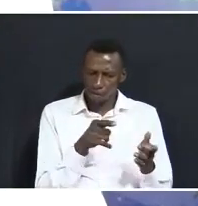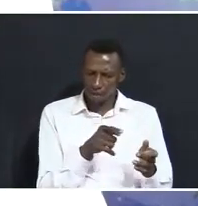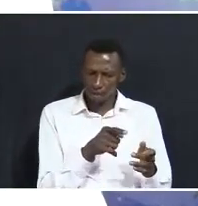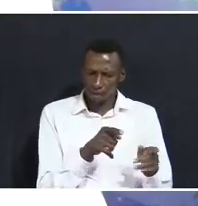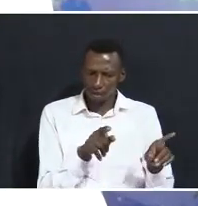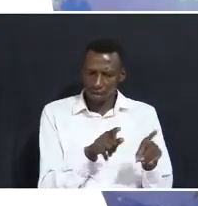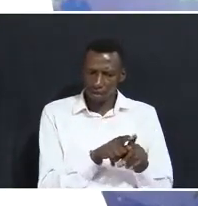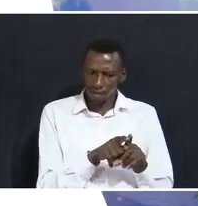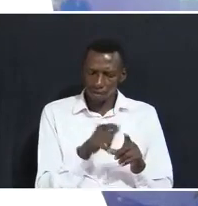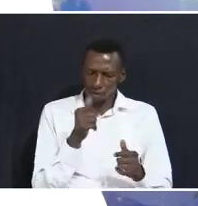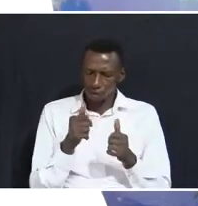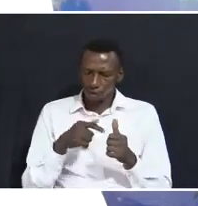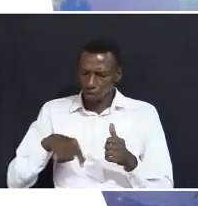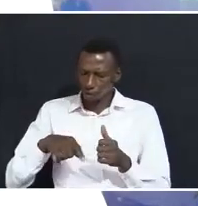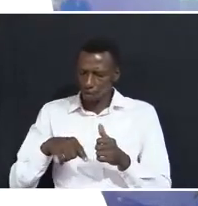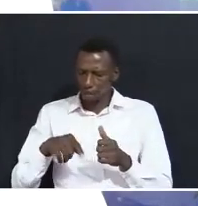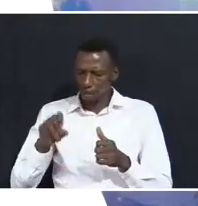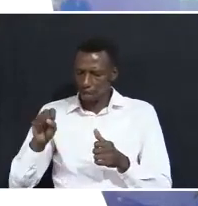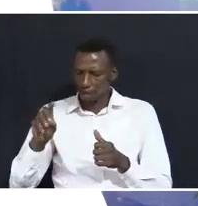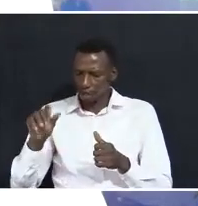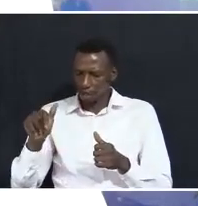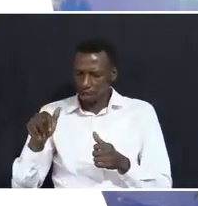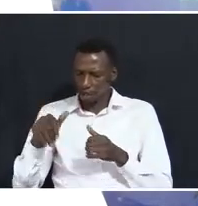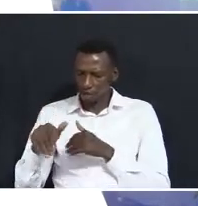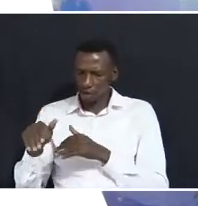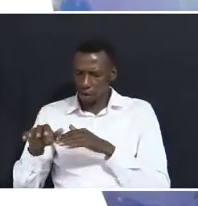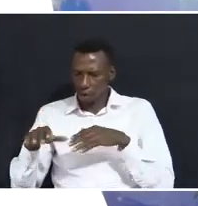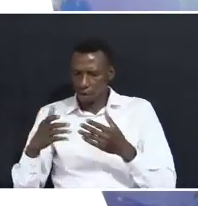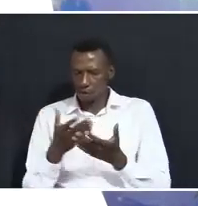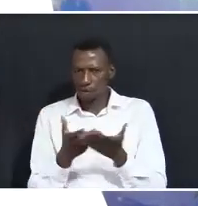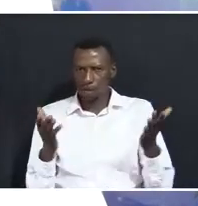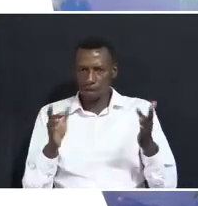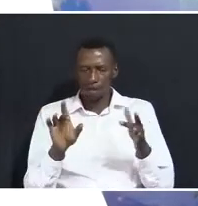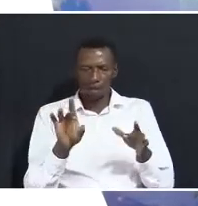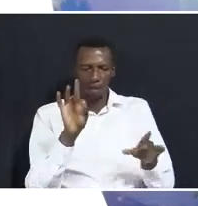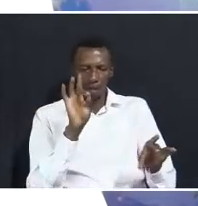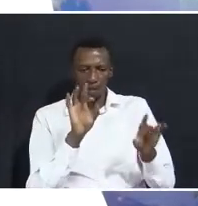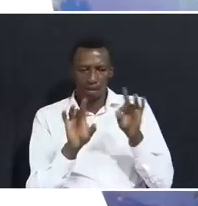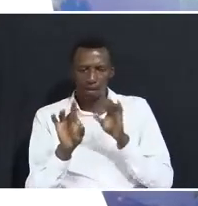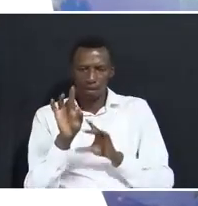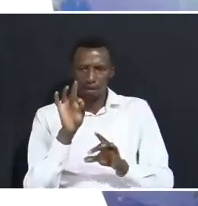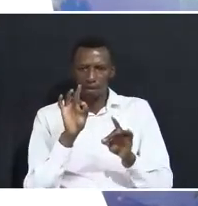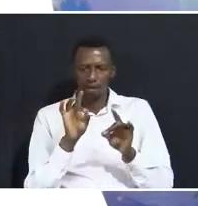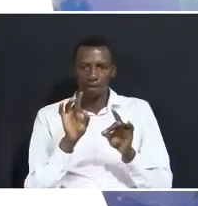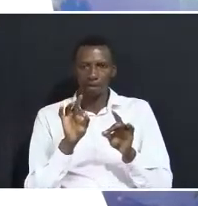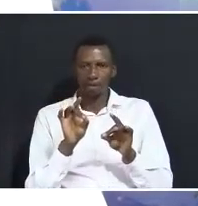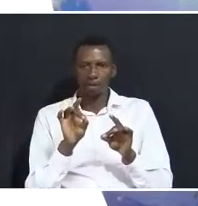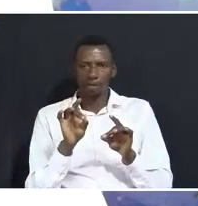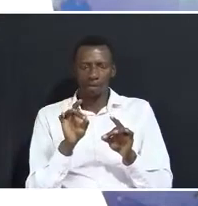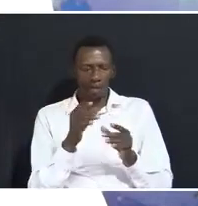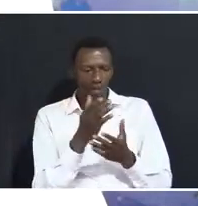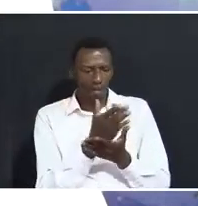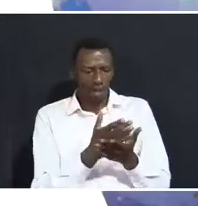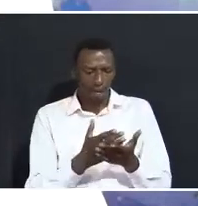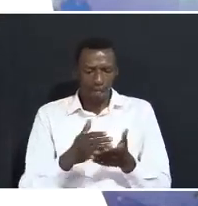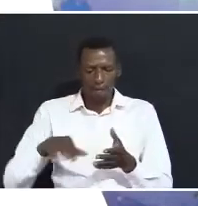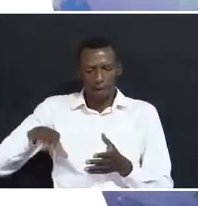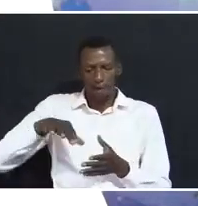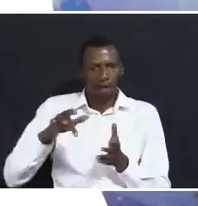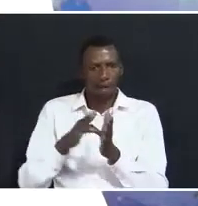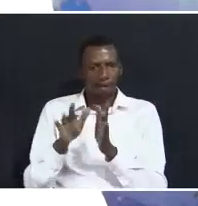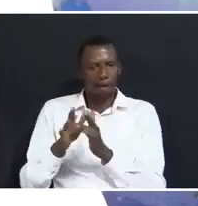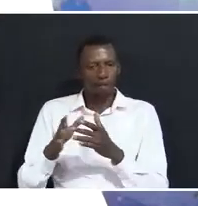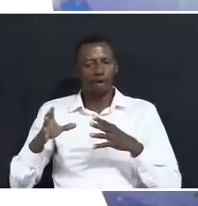that we follow. Or are they selective in their appreciation of the word of God? They appreciate certain portions of the